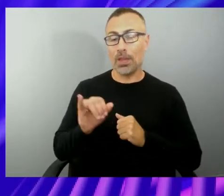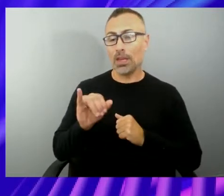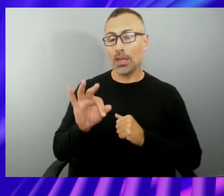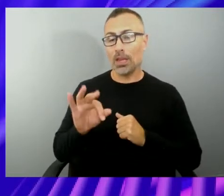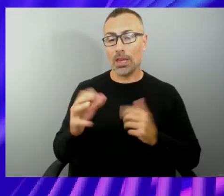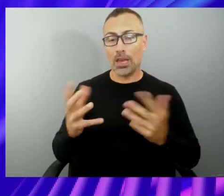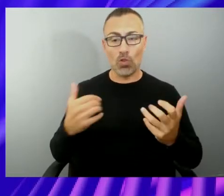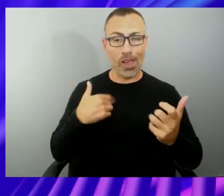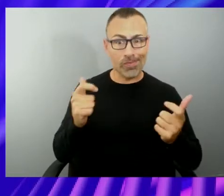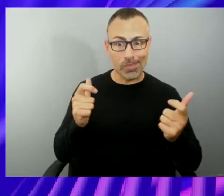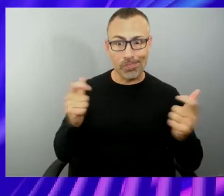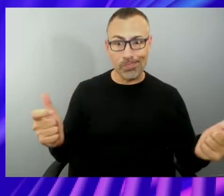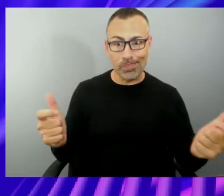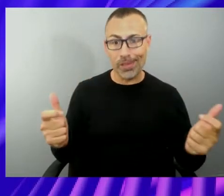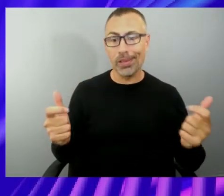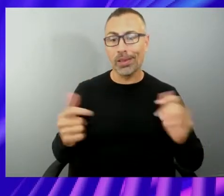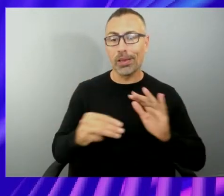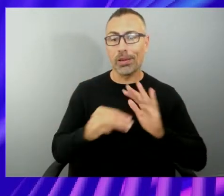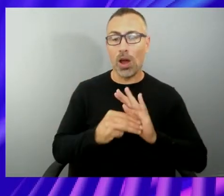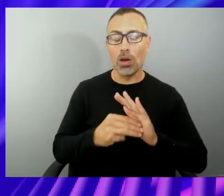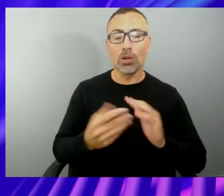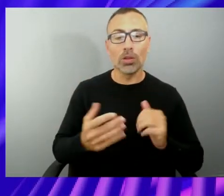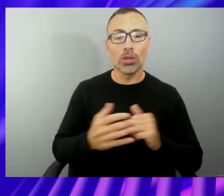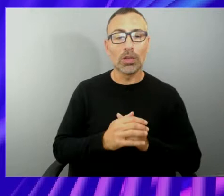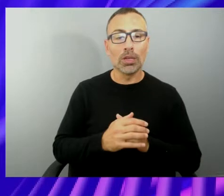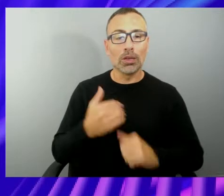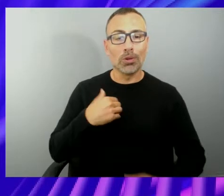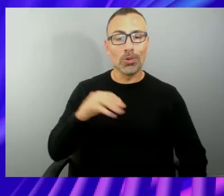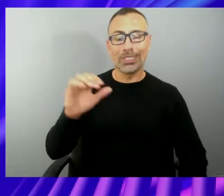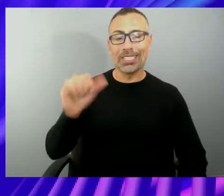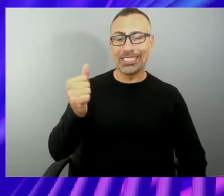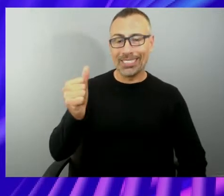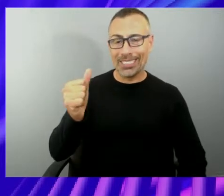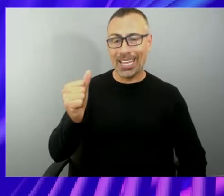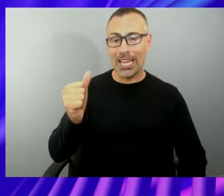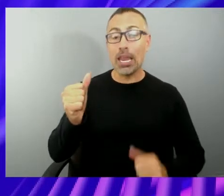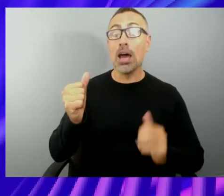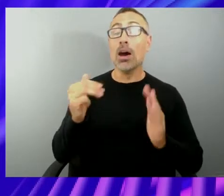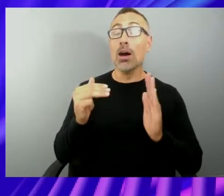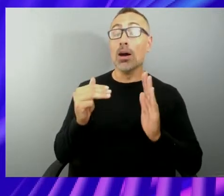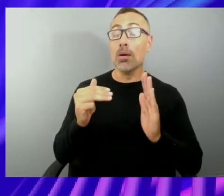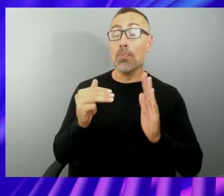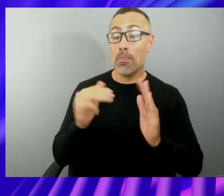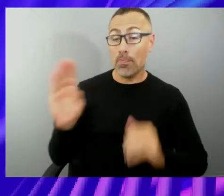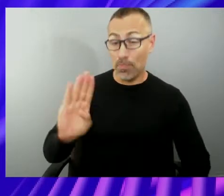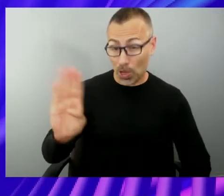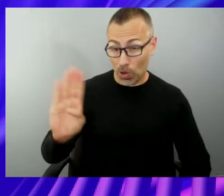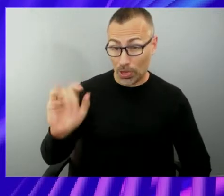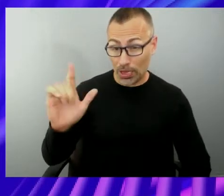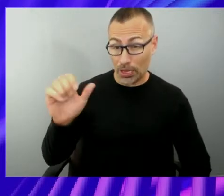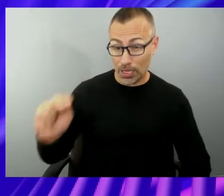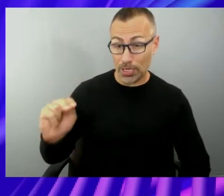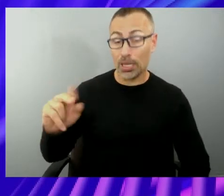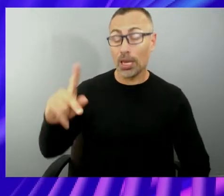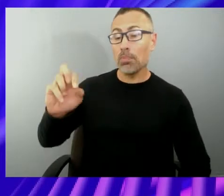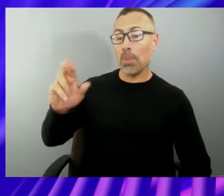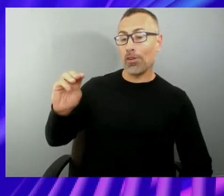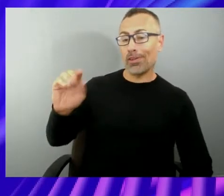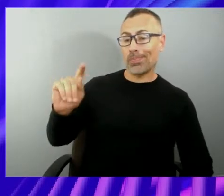big model, which has 10 billion parameters, for example, and with our estimate, if it takes 20